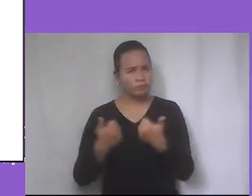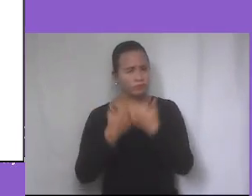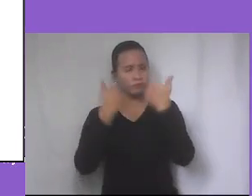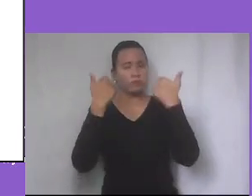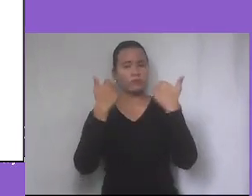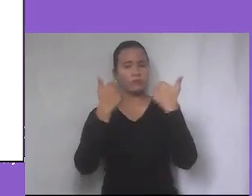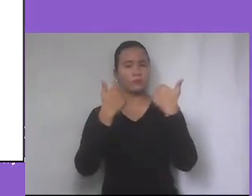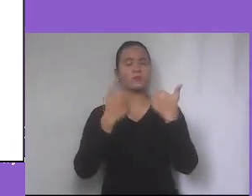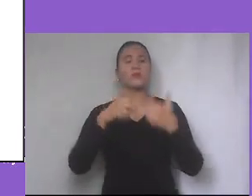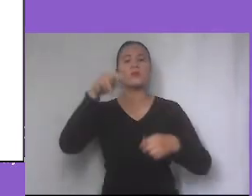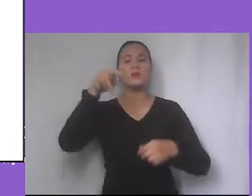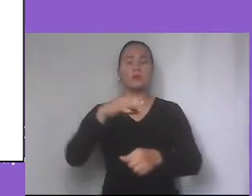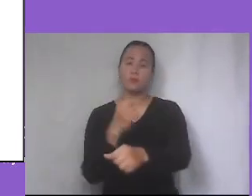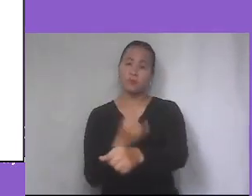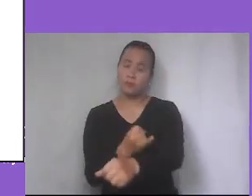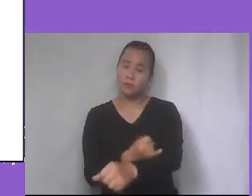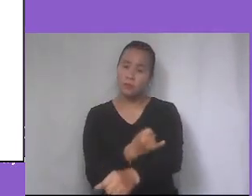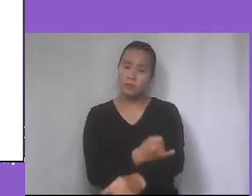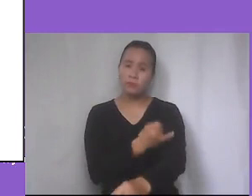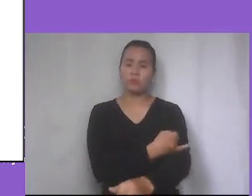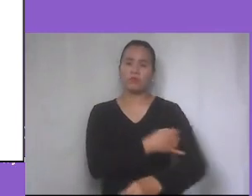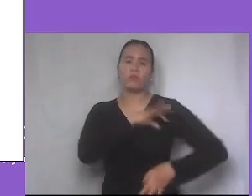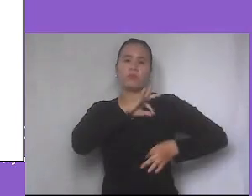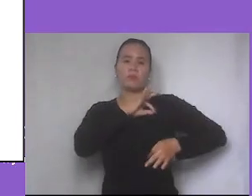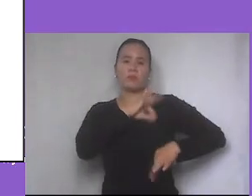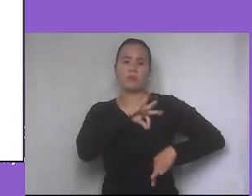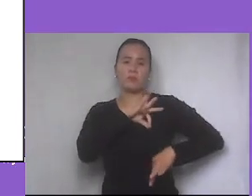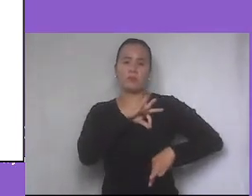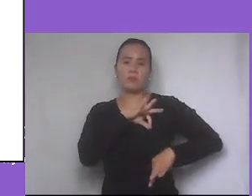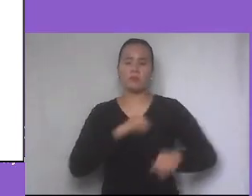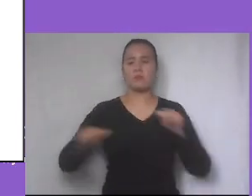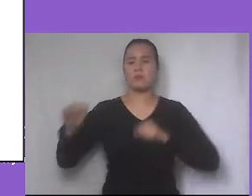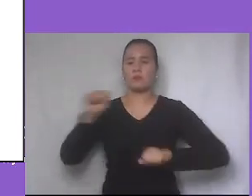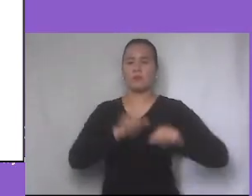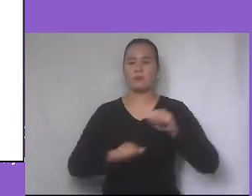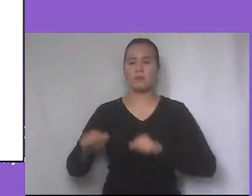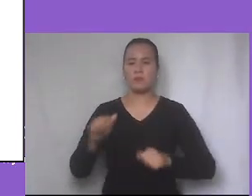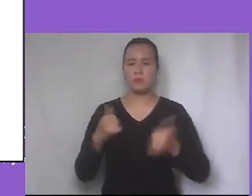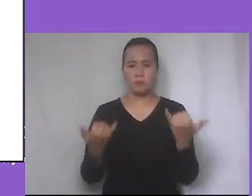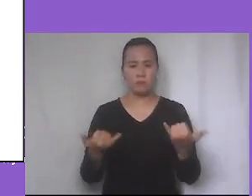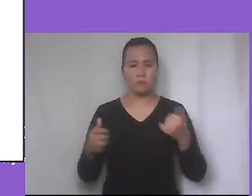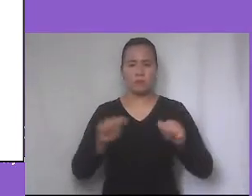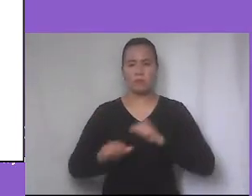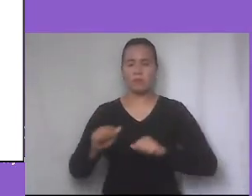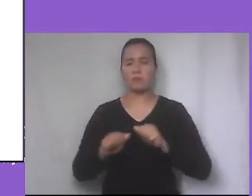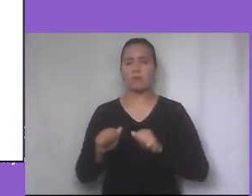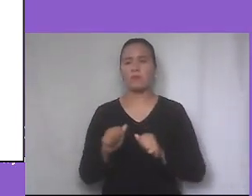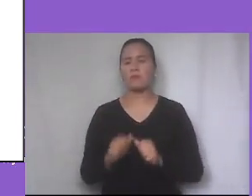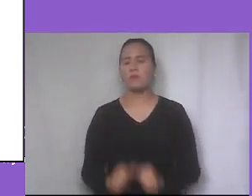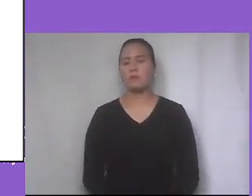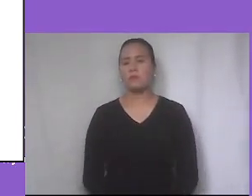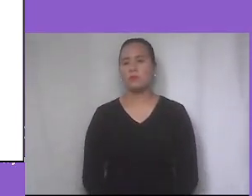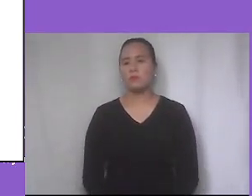increase opportunities for doing these tasks. We need to increase its frequency and maybe even have more